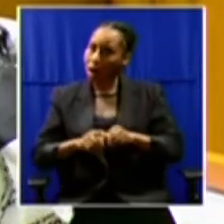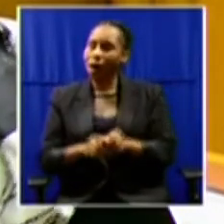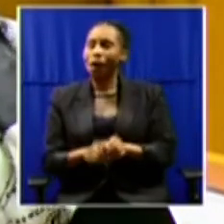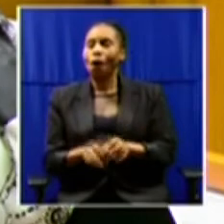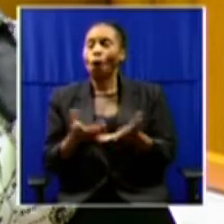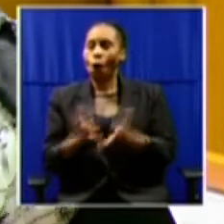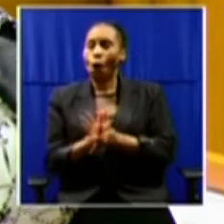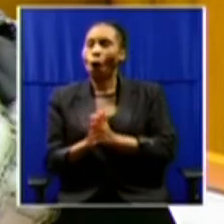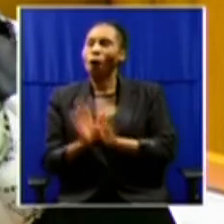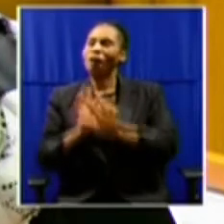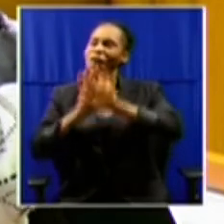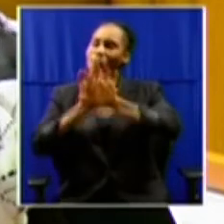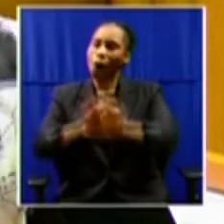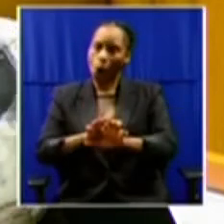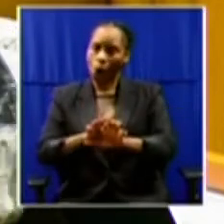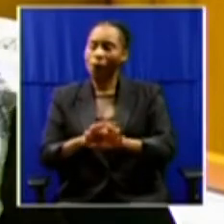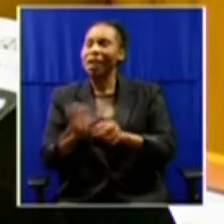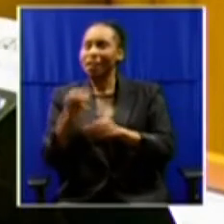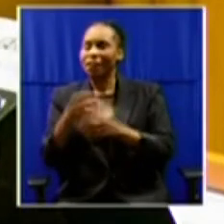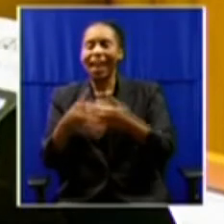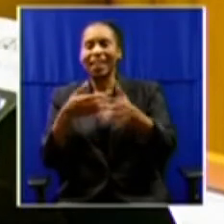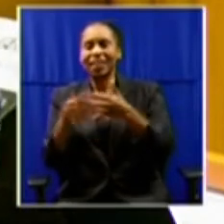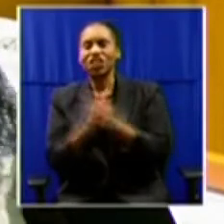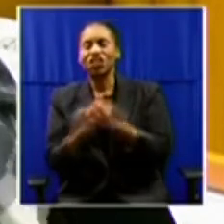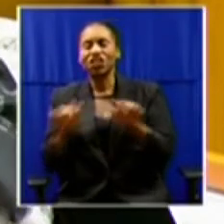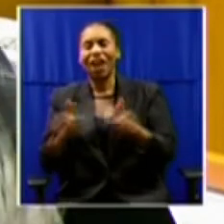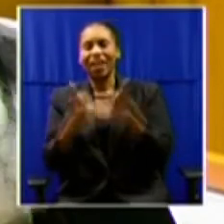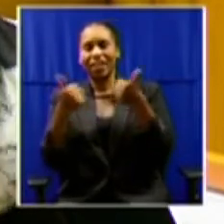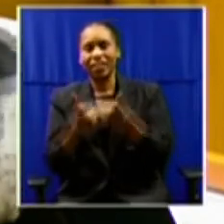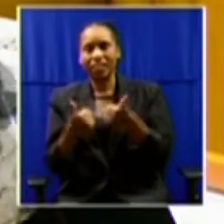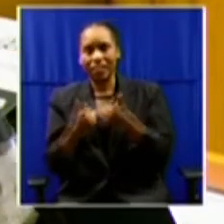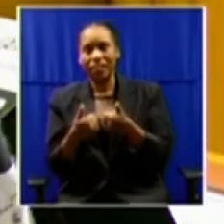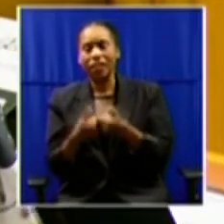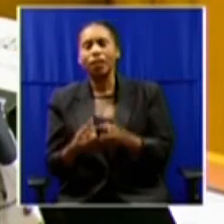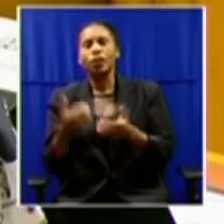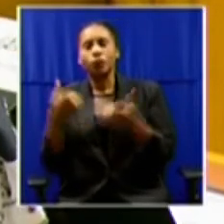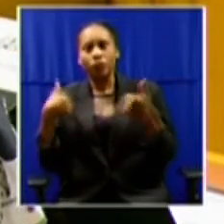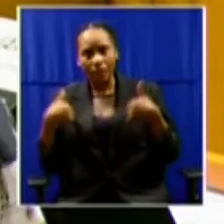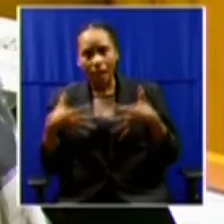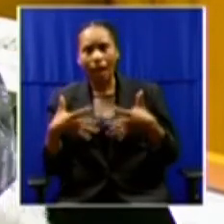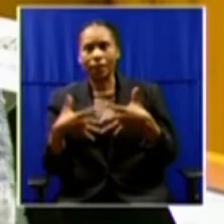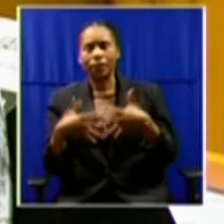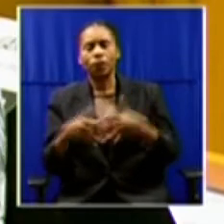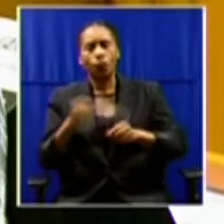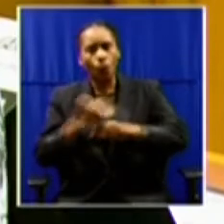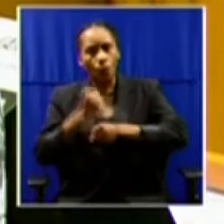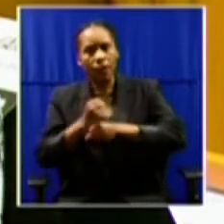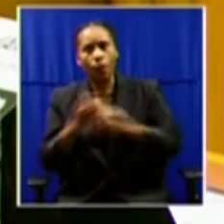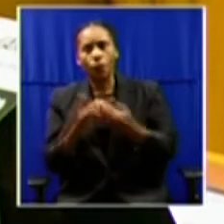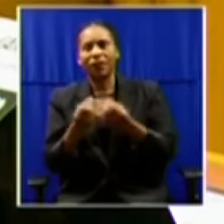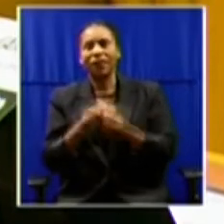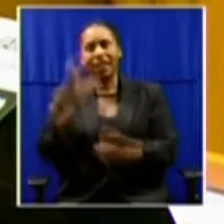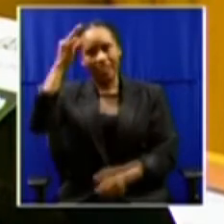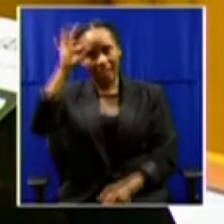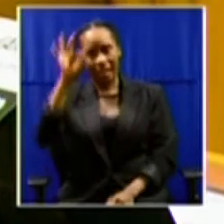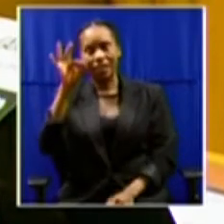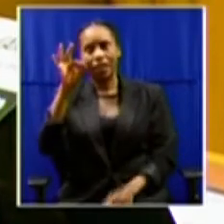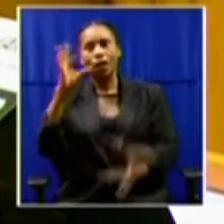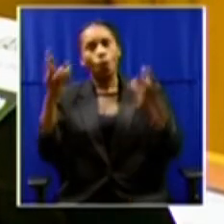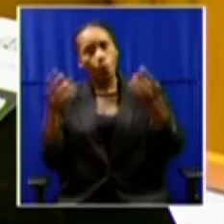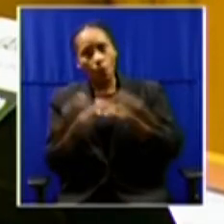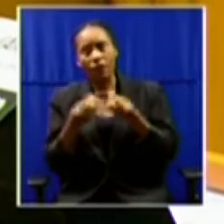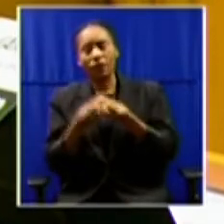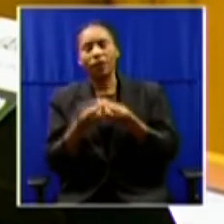challenges to adopt, if he wants, a multi-pronged strategy of engaging with the state together with the